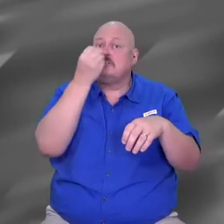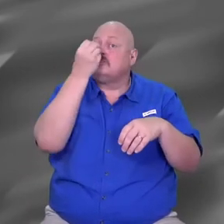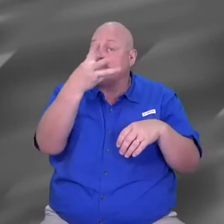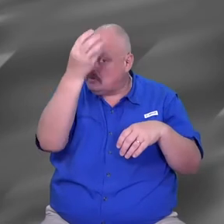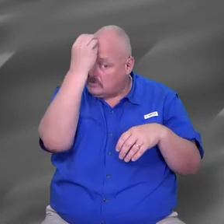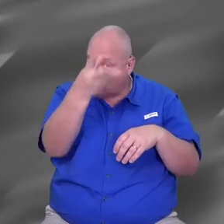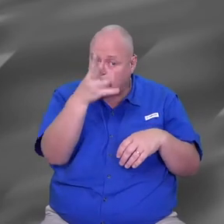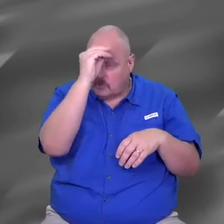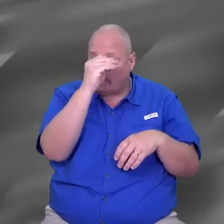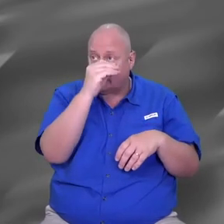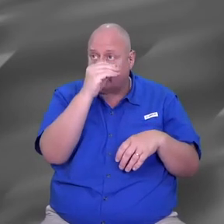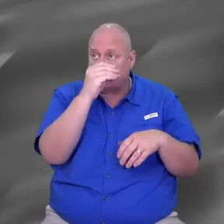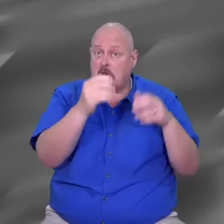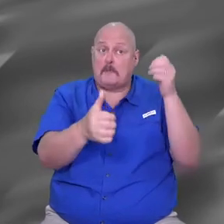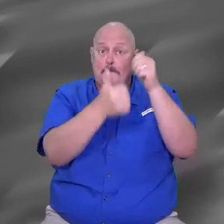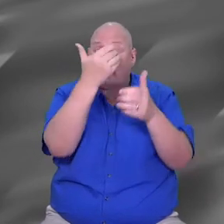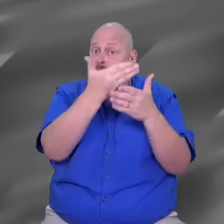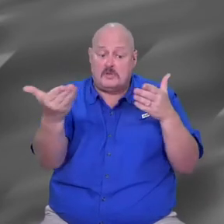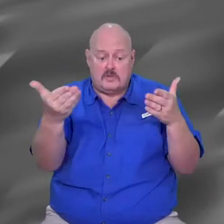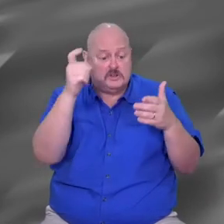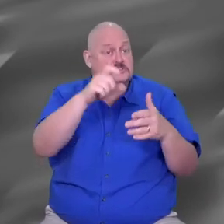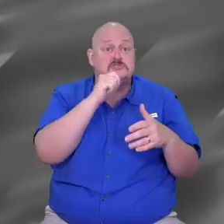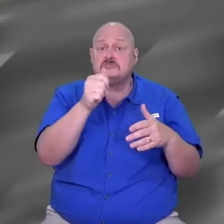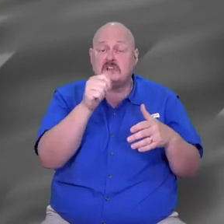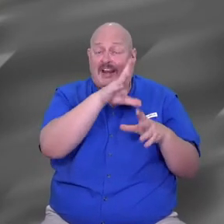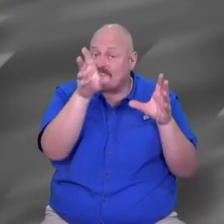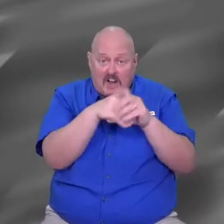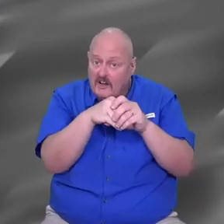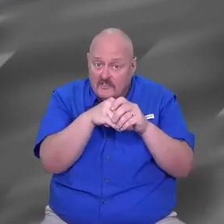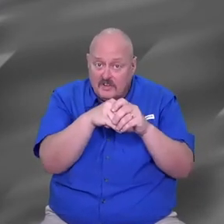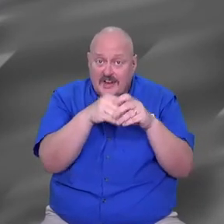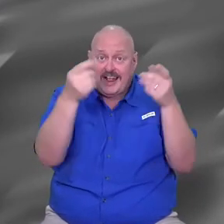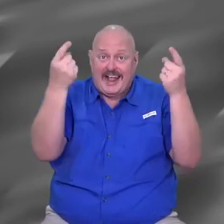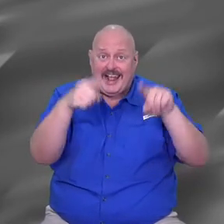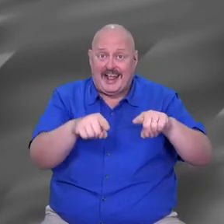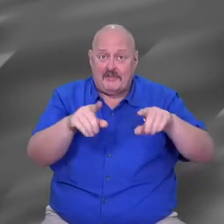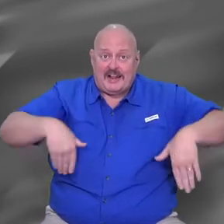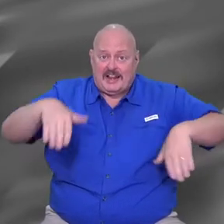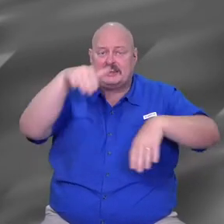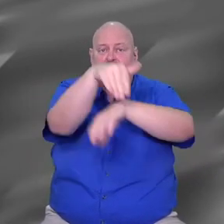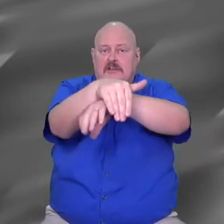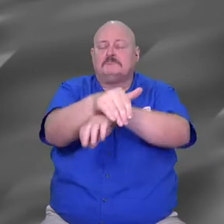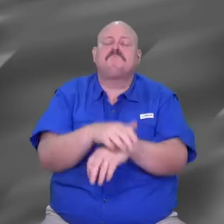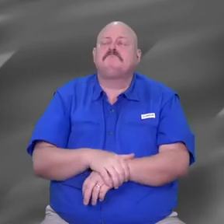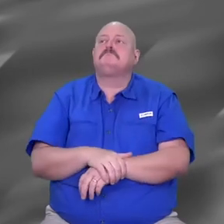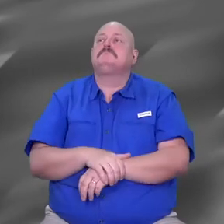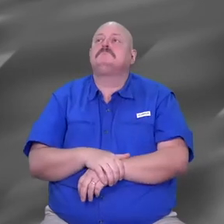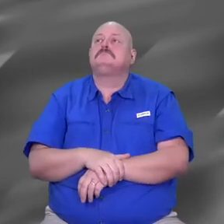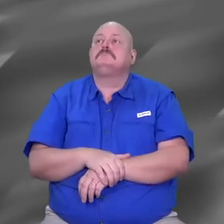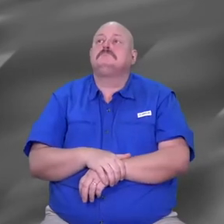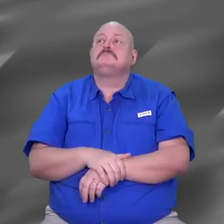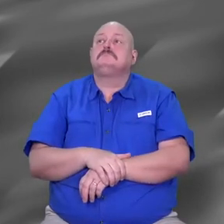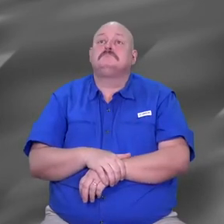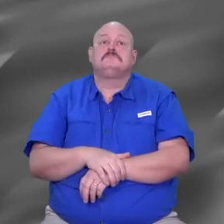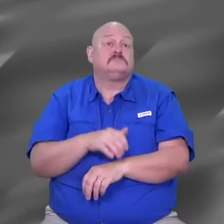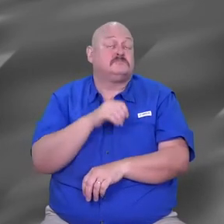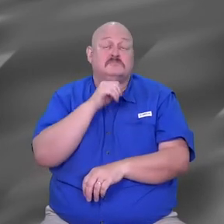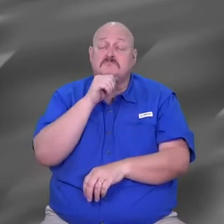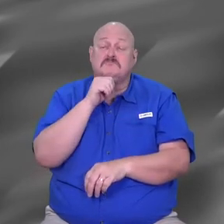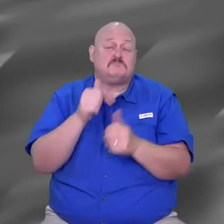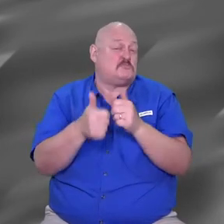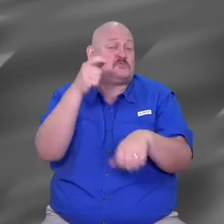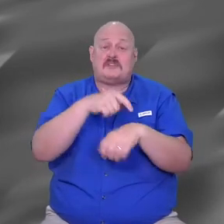boys, most things that you should not be involved with happen late at night. Rarely, if